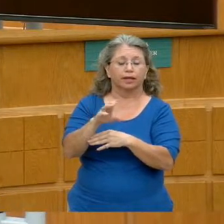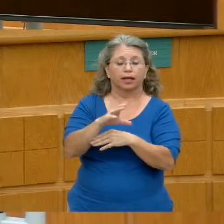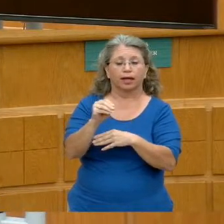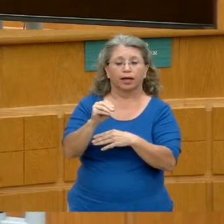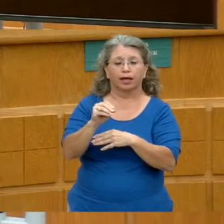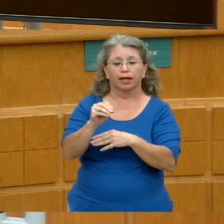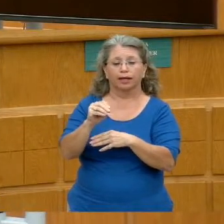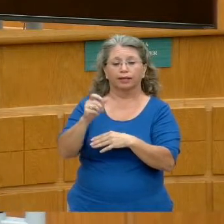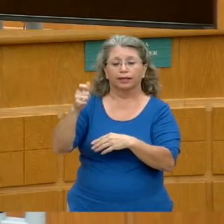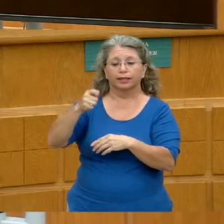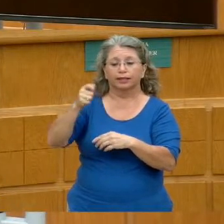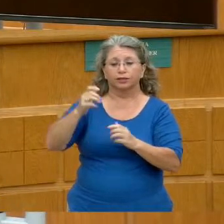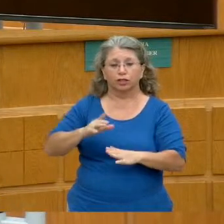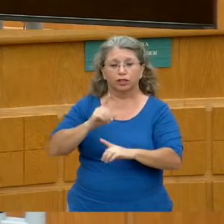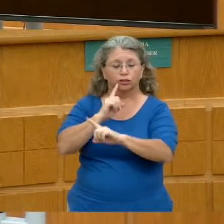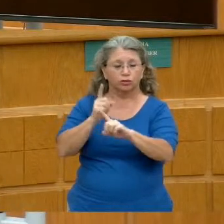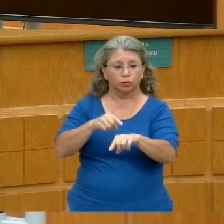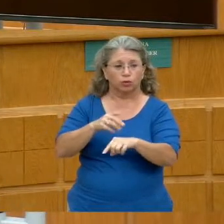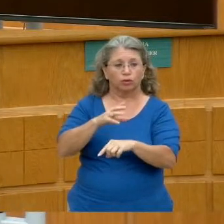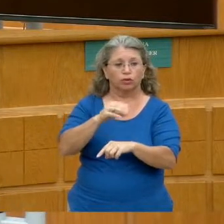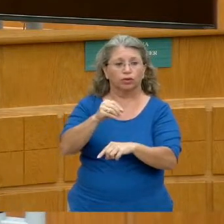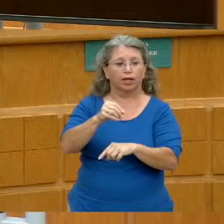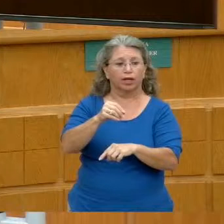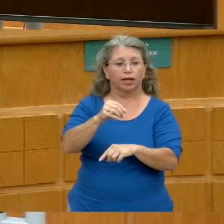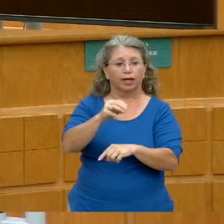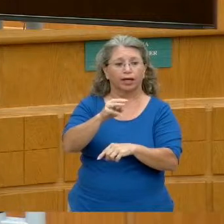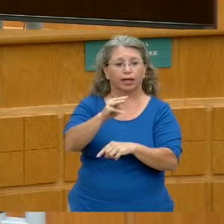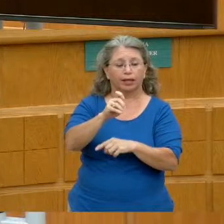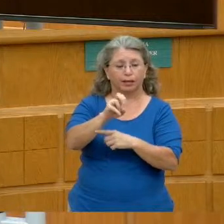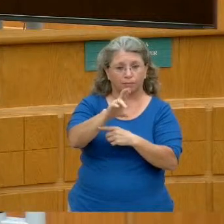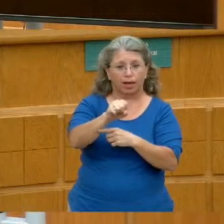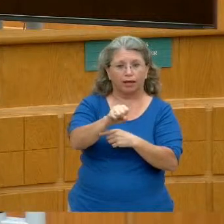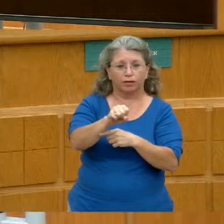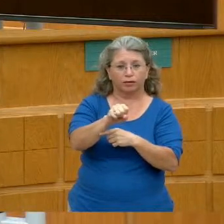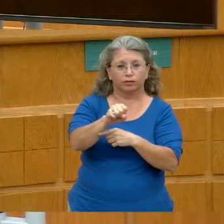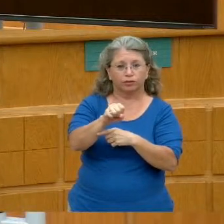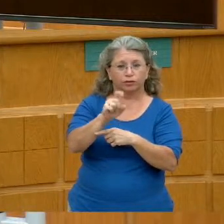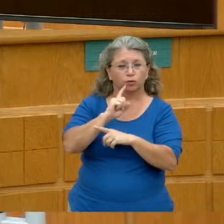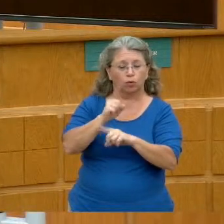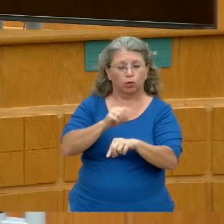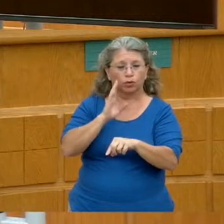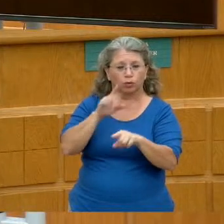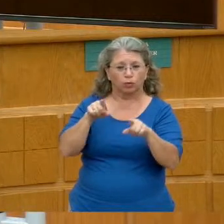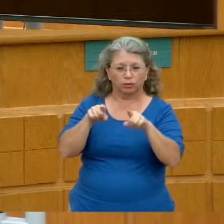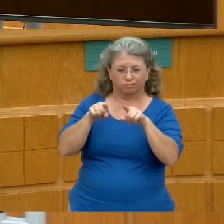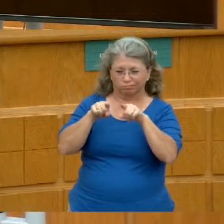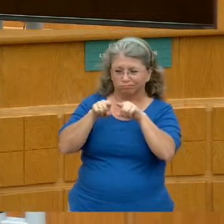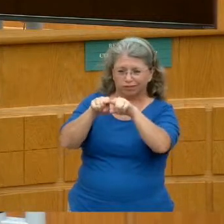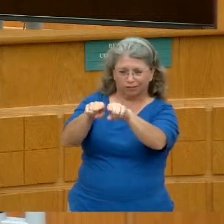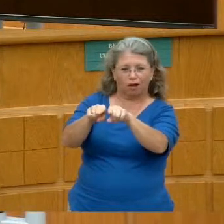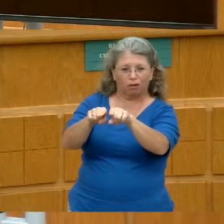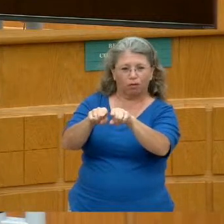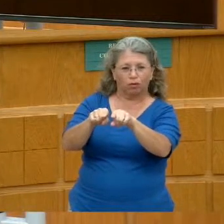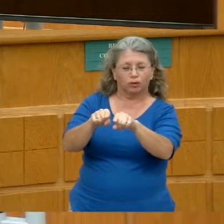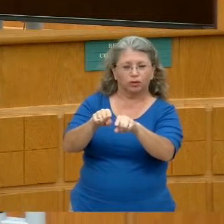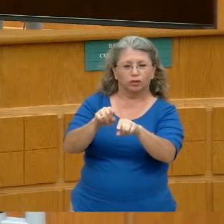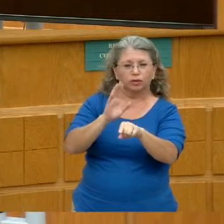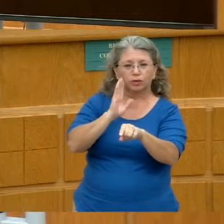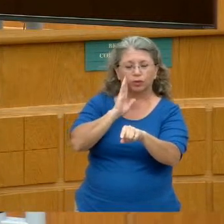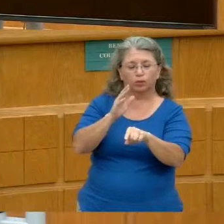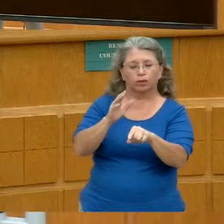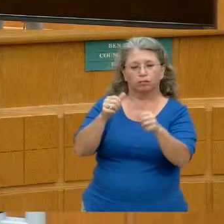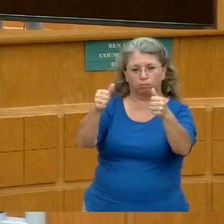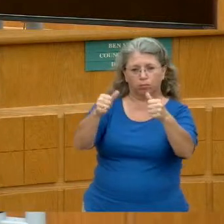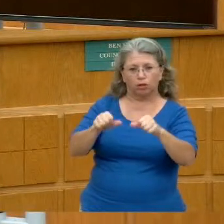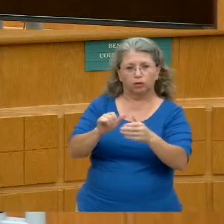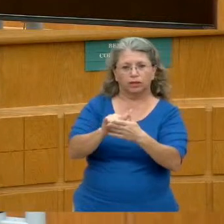order, and soon the mayor's reciprocating orders will be online. We're going to do a news release and put those out as